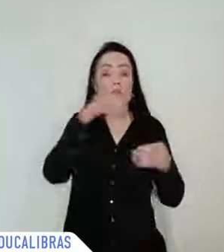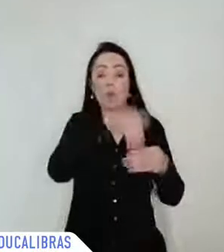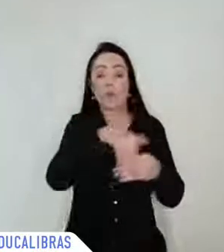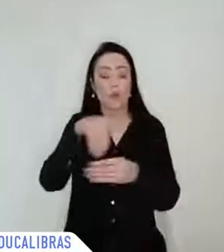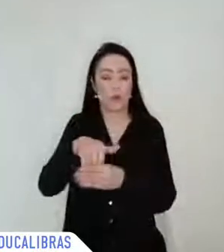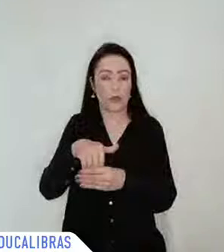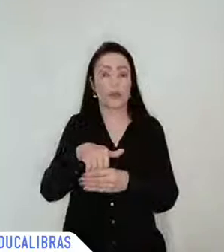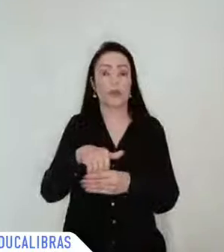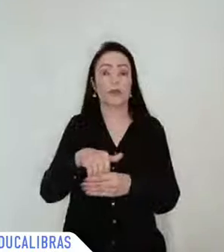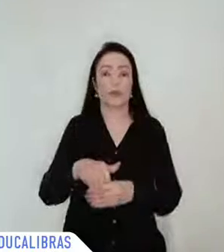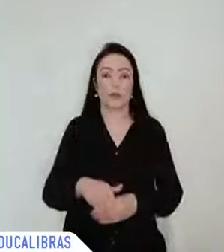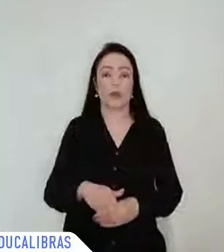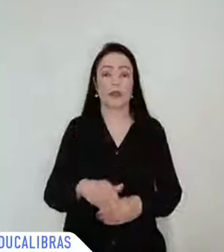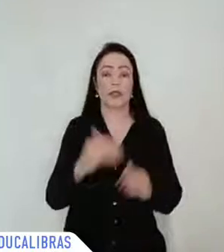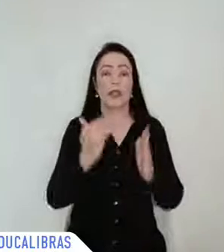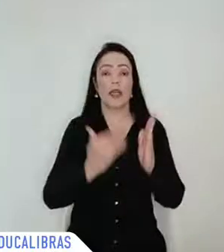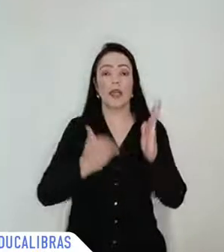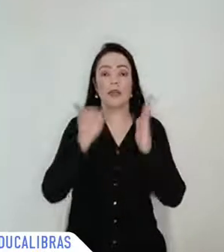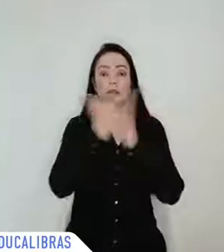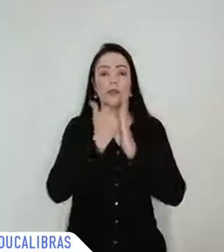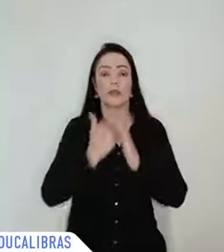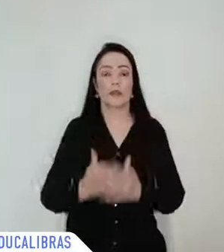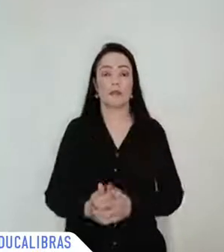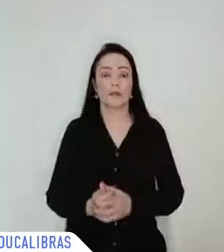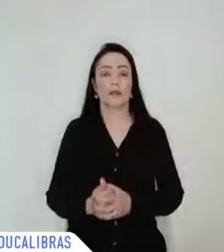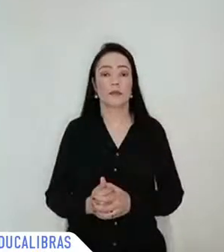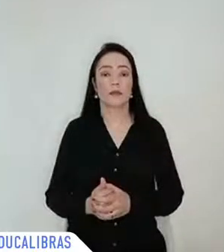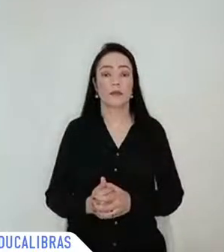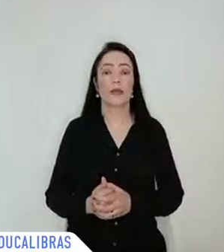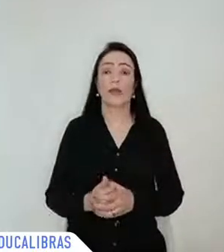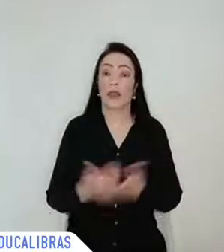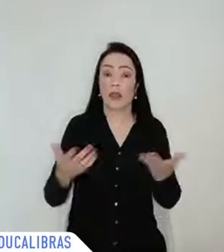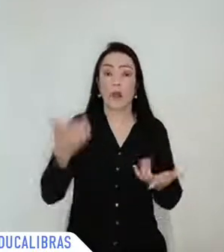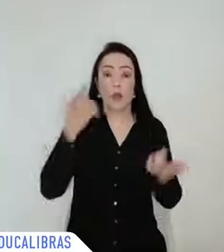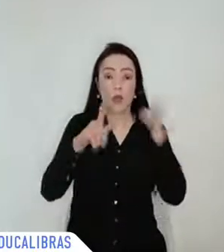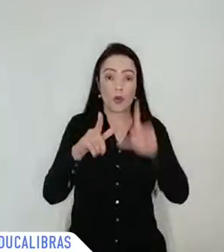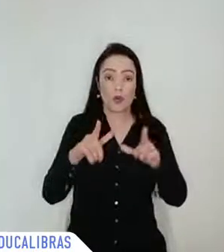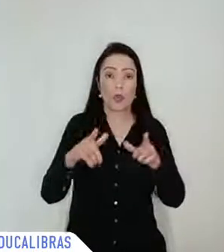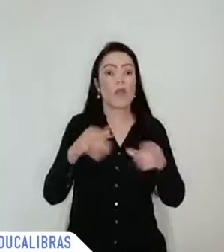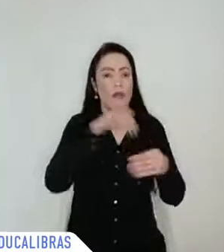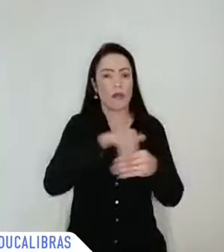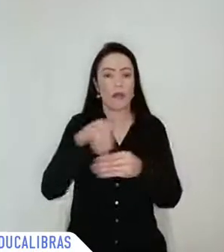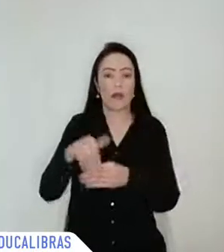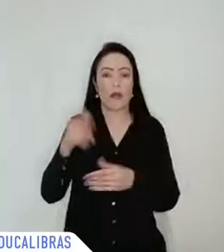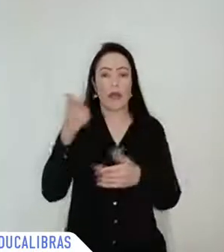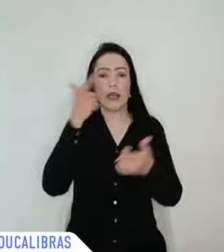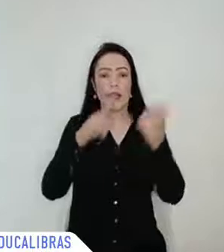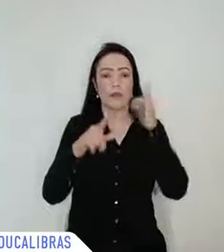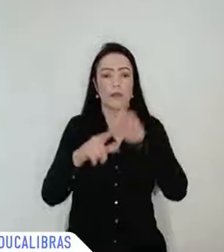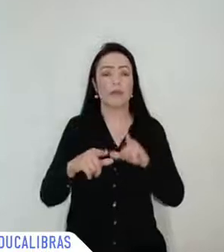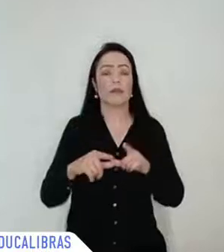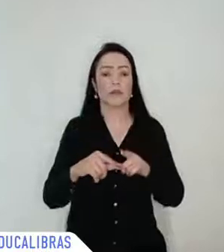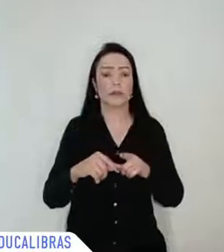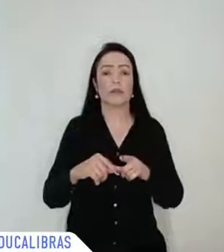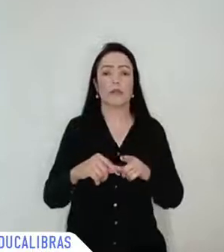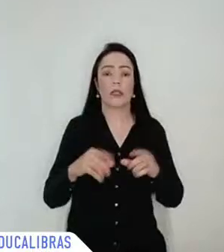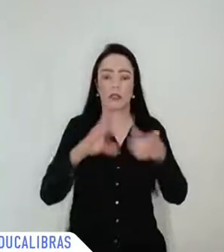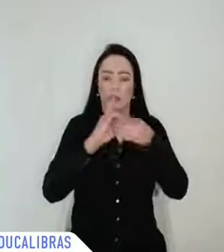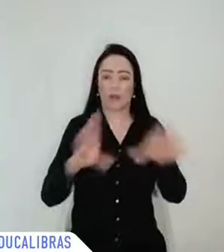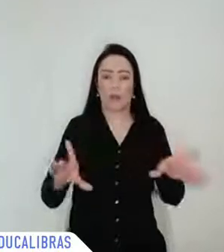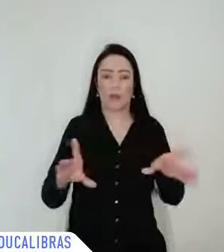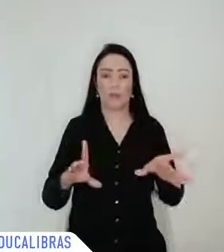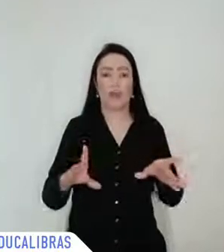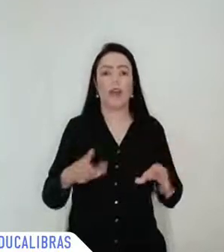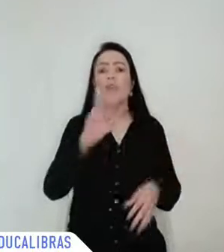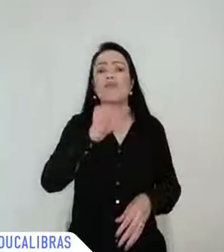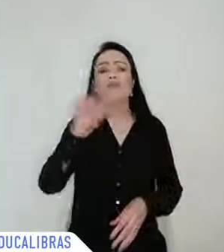was the one who finally won an election with more than 10% of intention. And when he wins